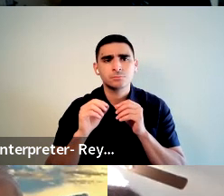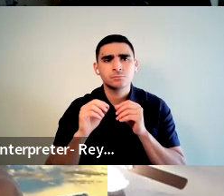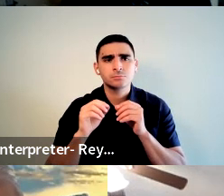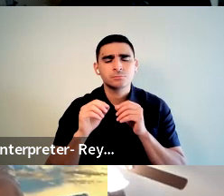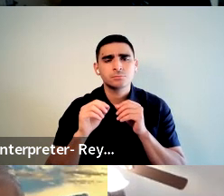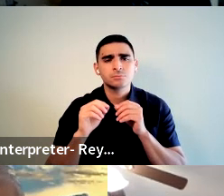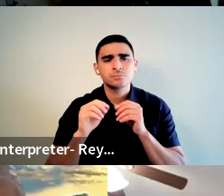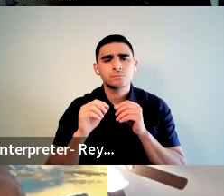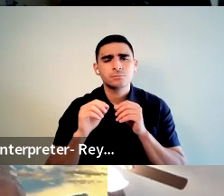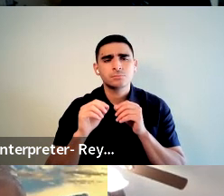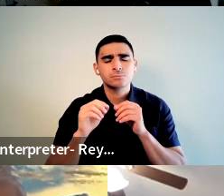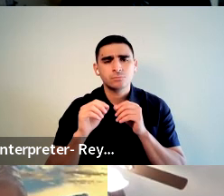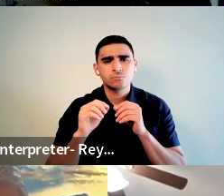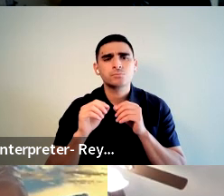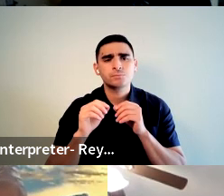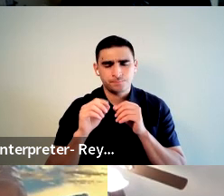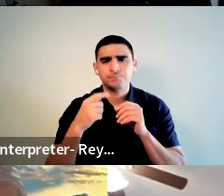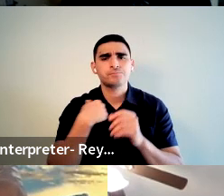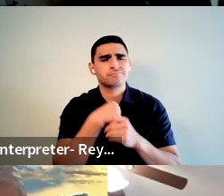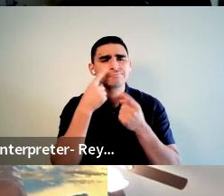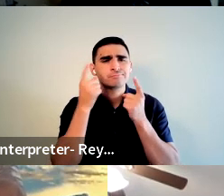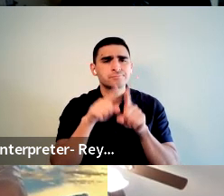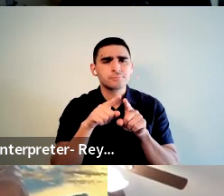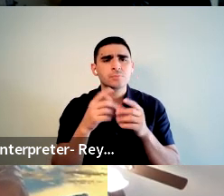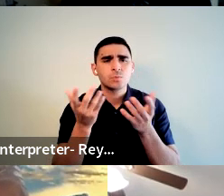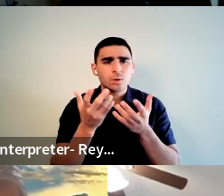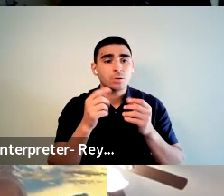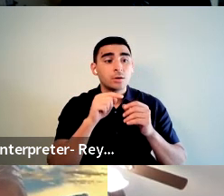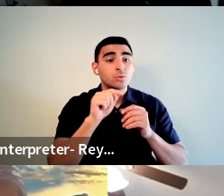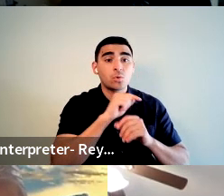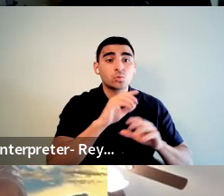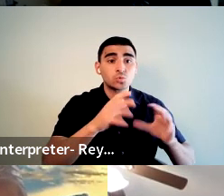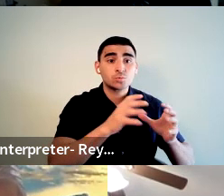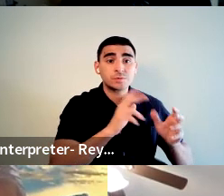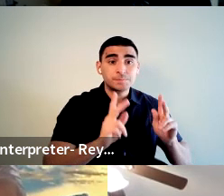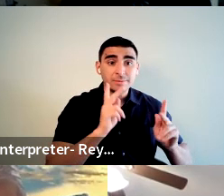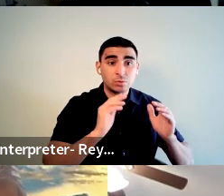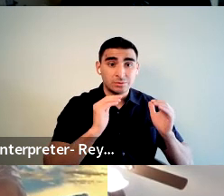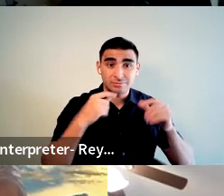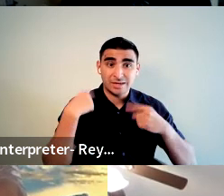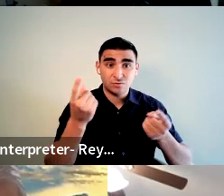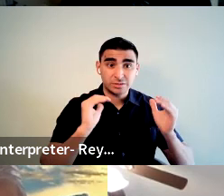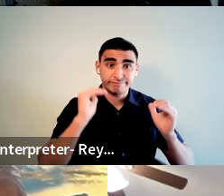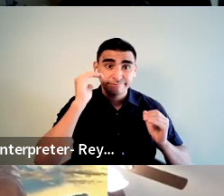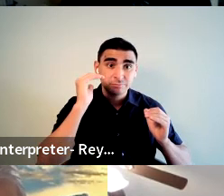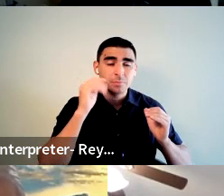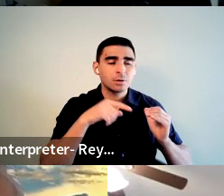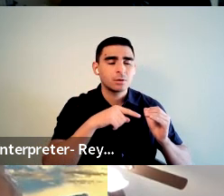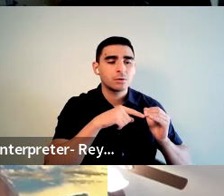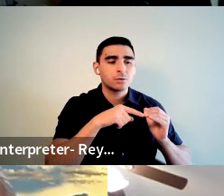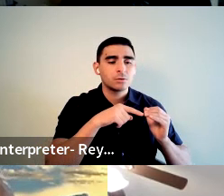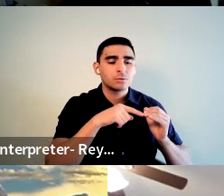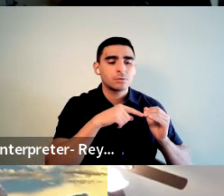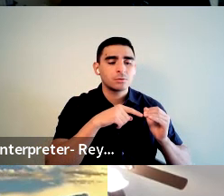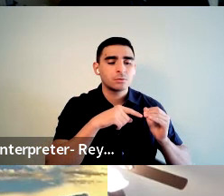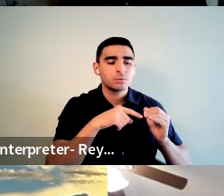that priority populations don't have an easy entry point in the mountains, like Katrina was